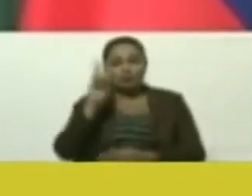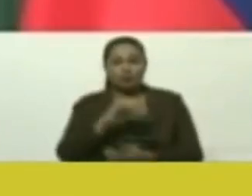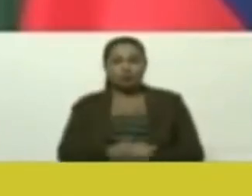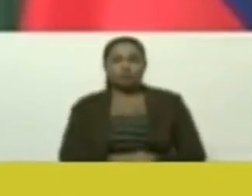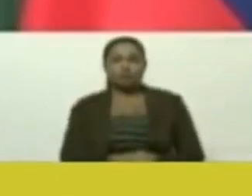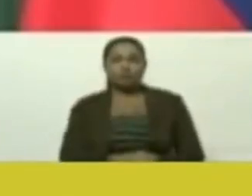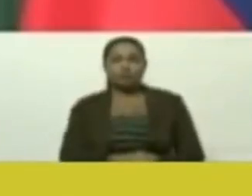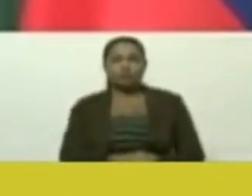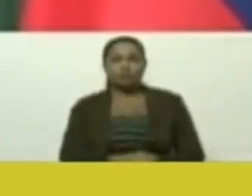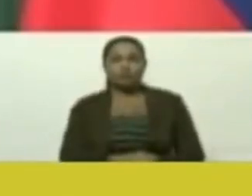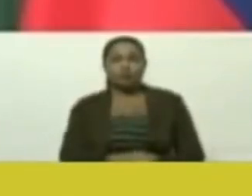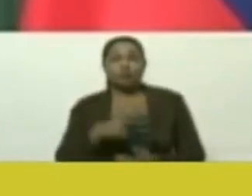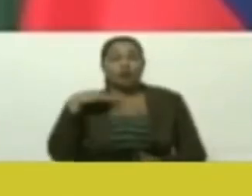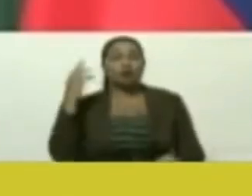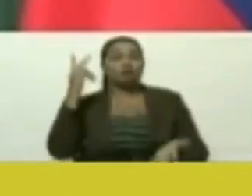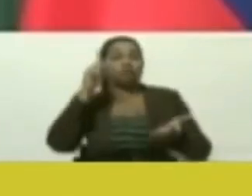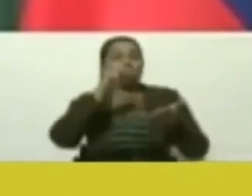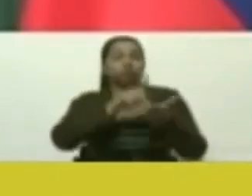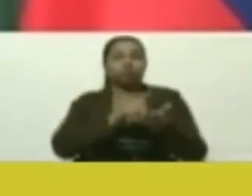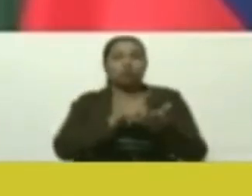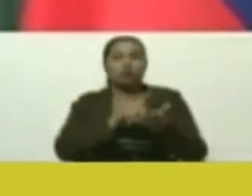Venezuela,